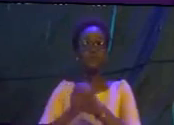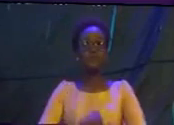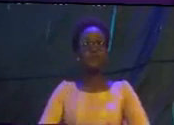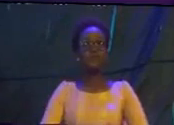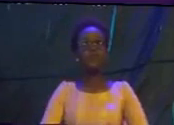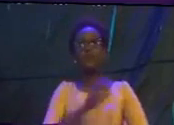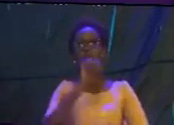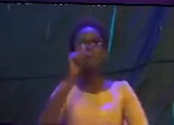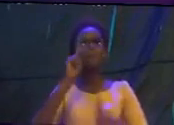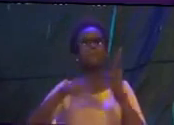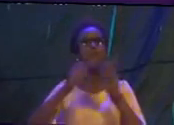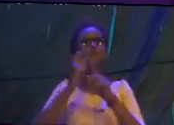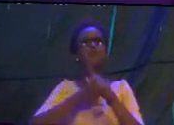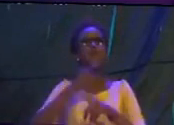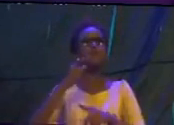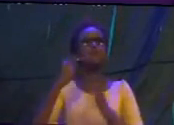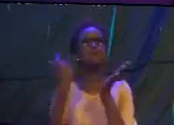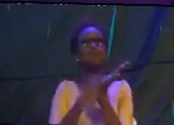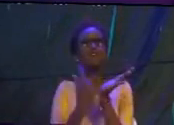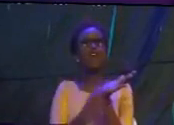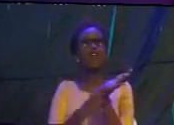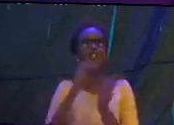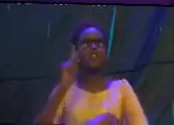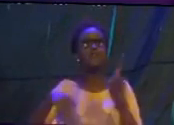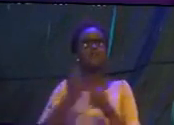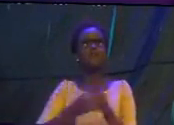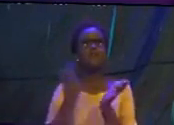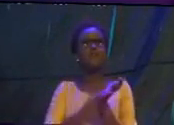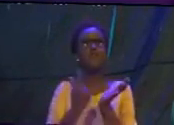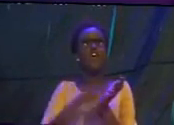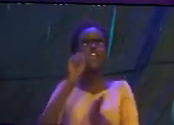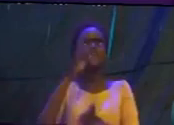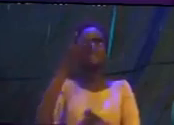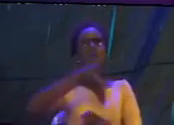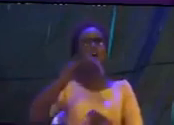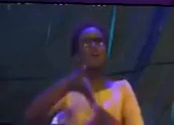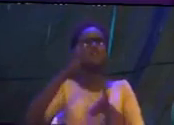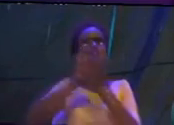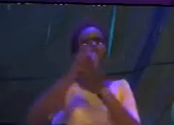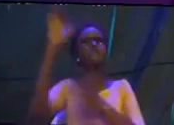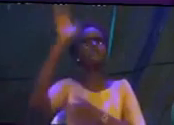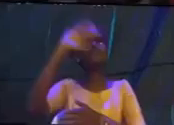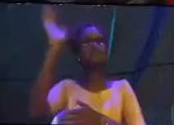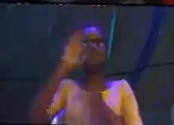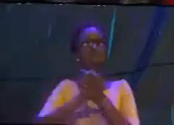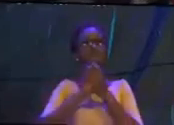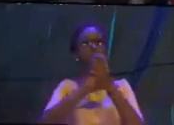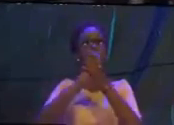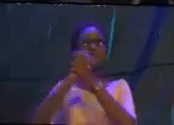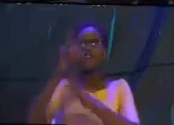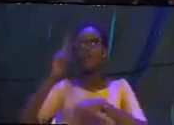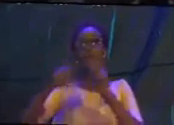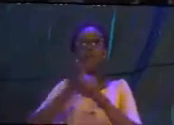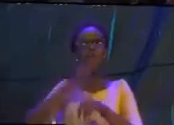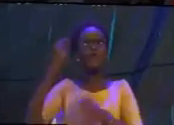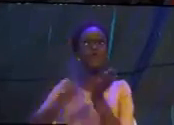Bavuye muri Uganda. Reka twakira bavuye muri Uganda. Iba turi kumwe namwe hano mwageze. Let's welcome the delegation from